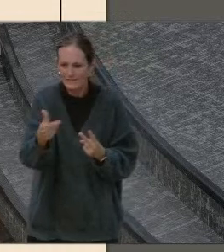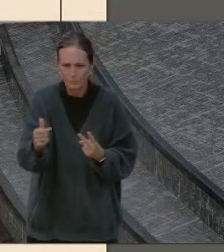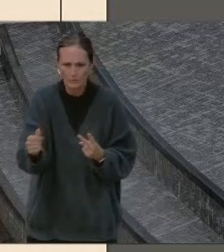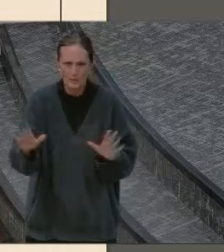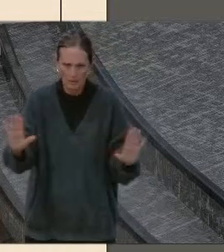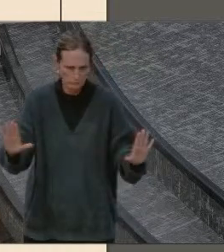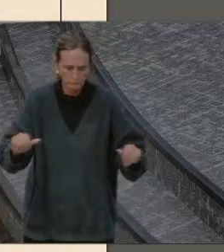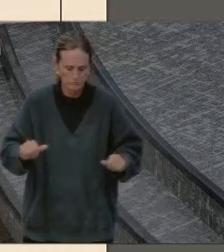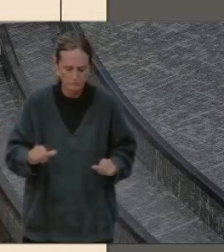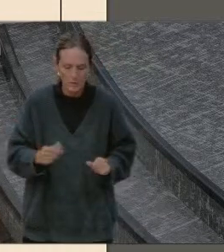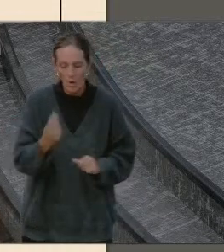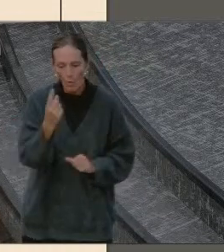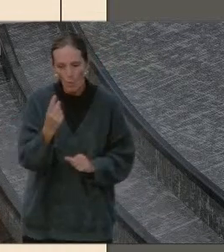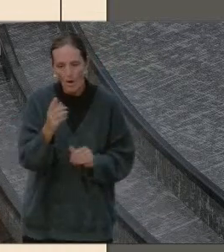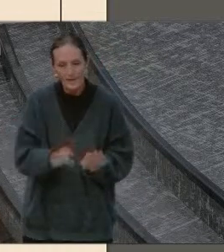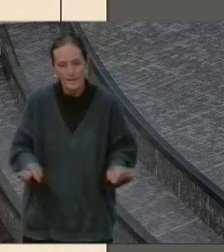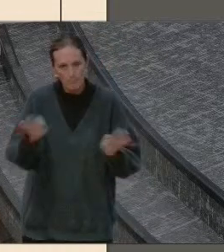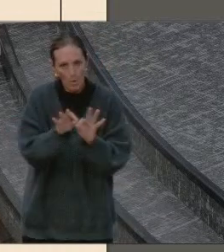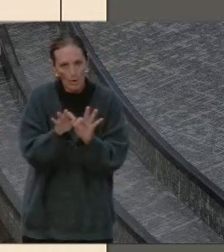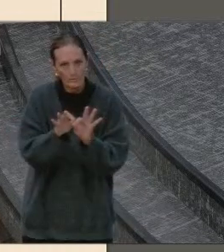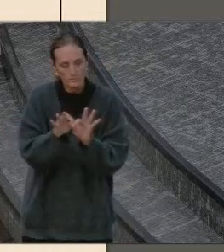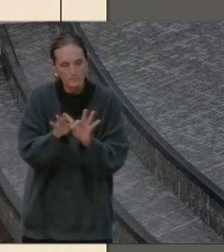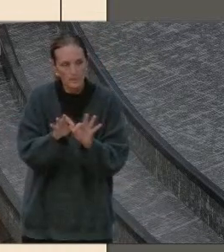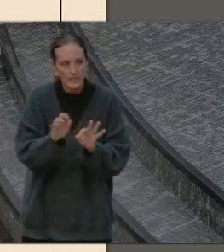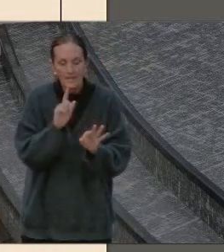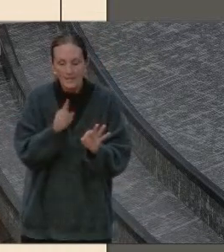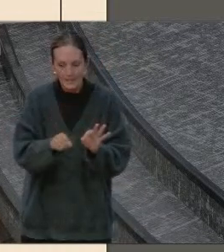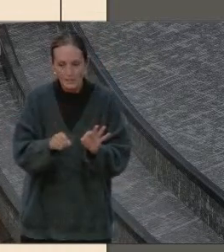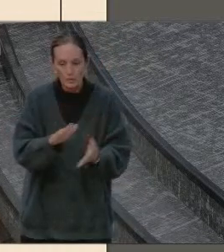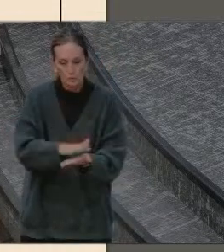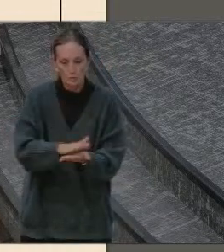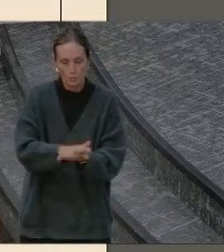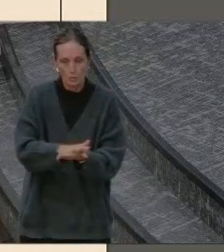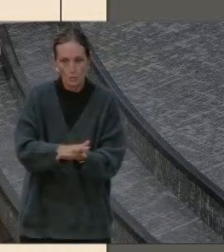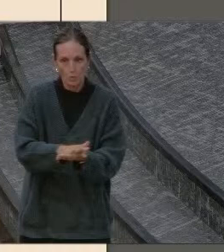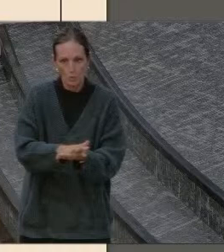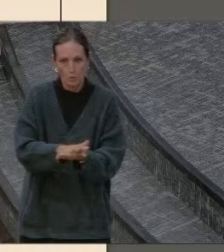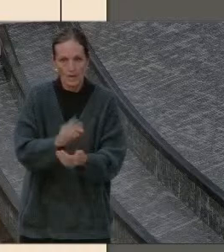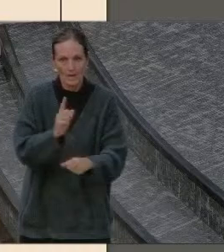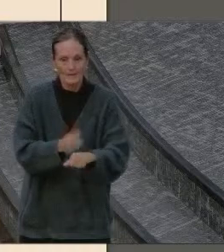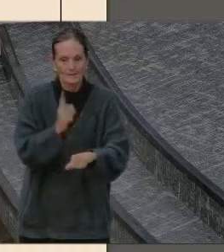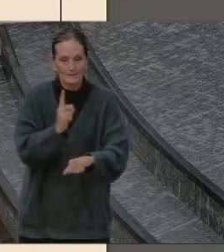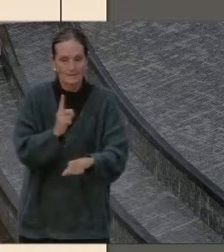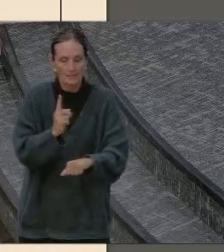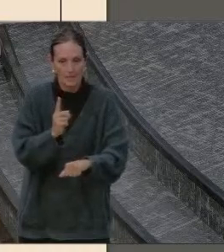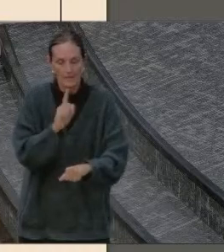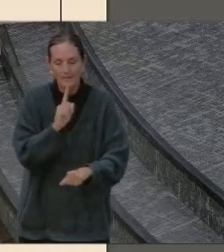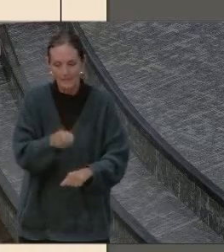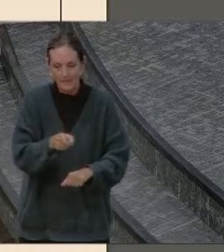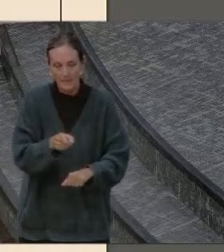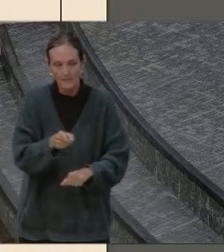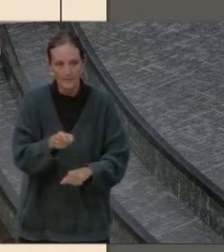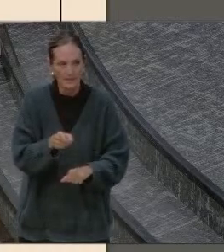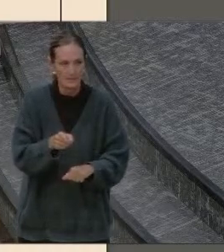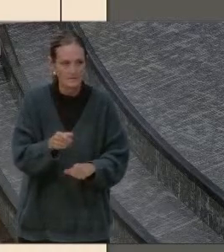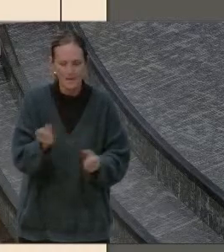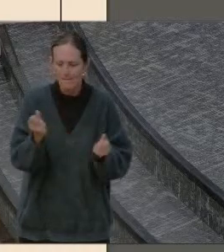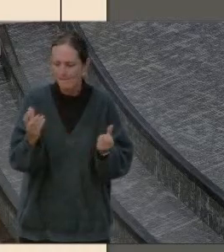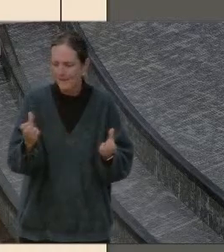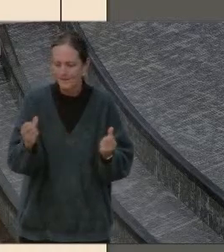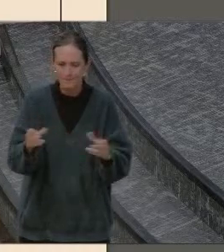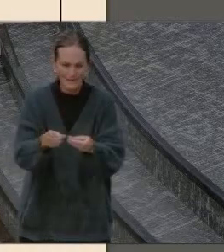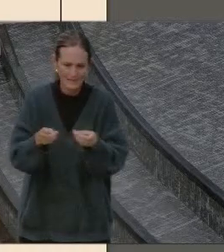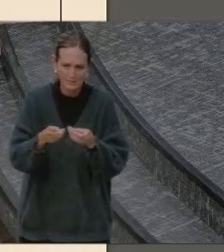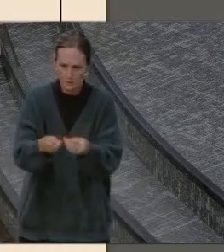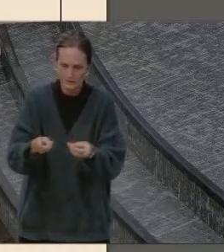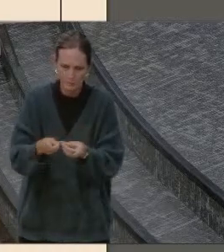key takeaways from this slide is that school discipline is a salient challenge across many districts, and some of